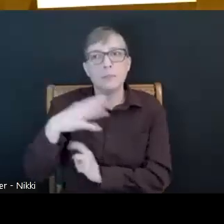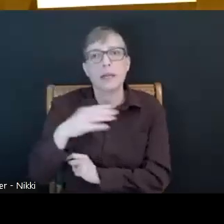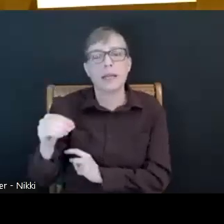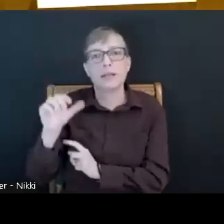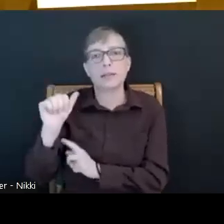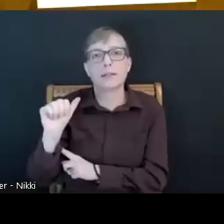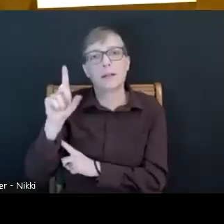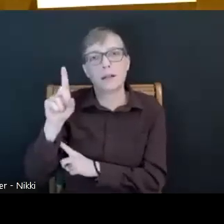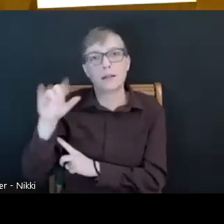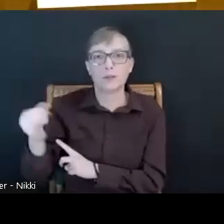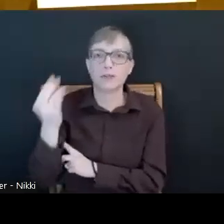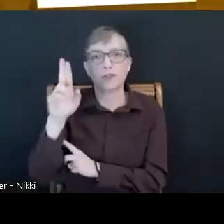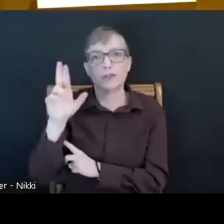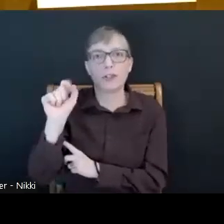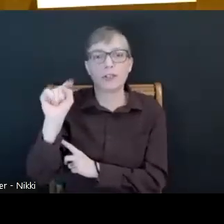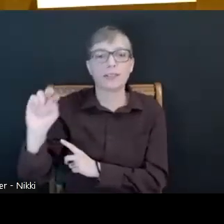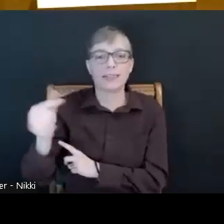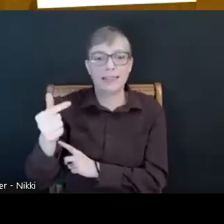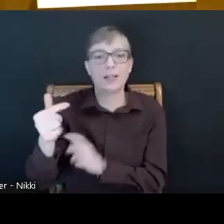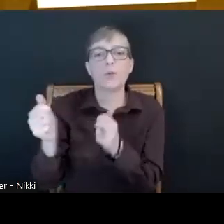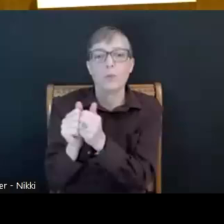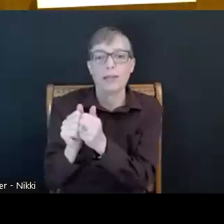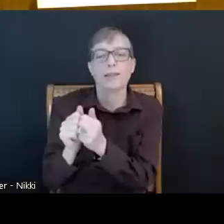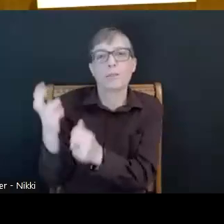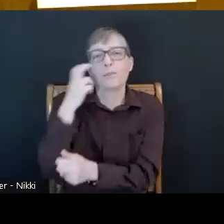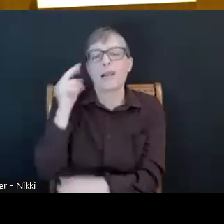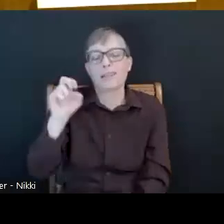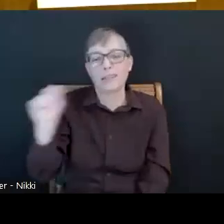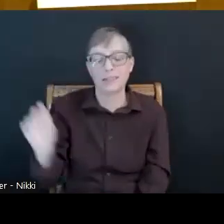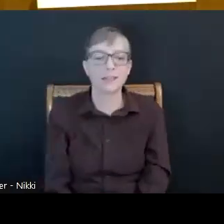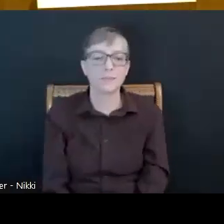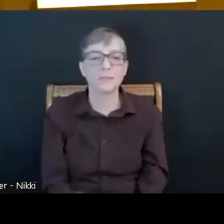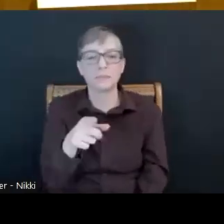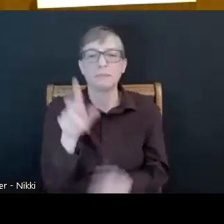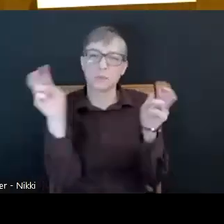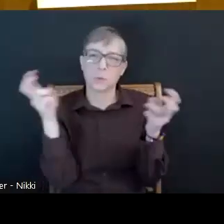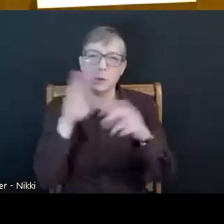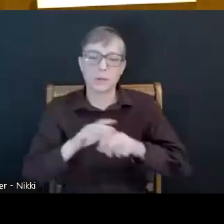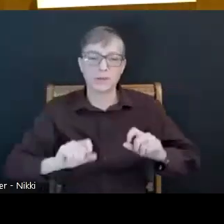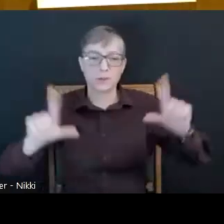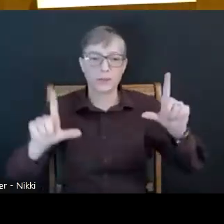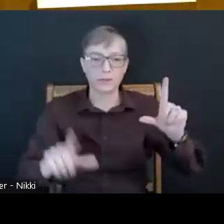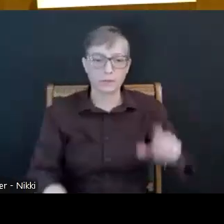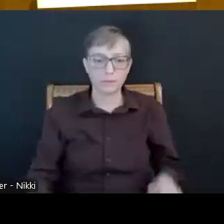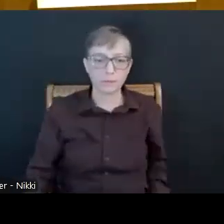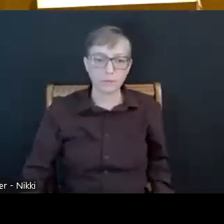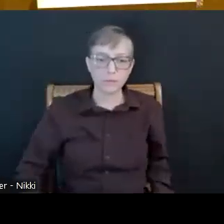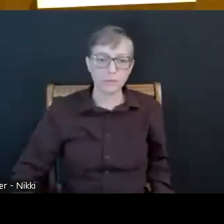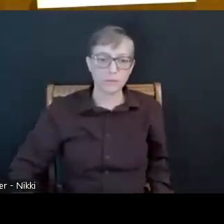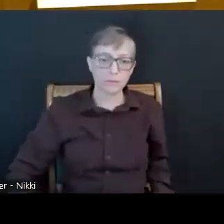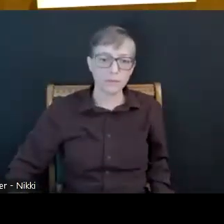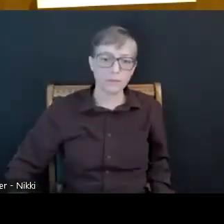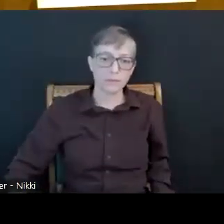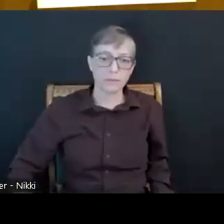Adjusting with blindness is less than satisfactory unless the individual reaches the potential of self-acceptance and self-esteem as a person, first of